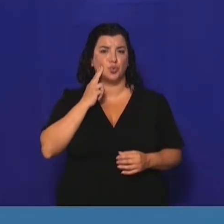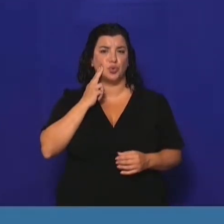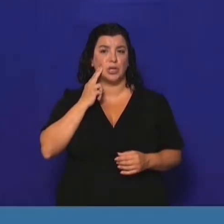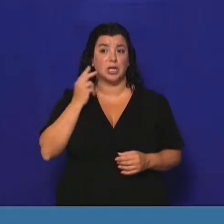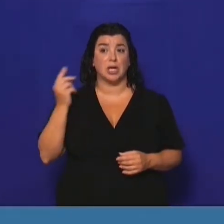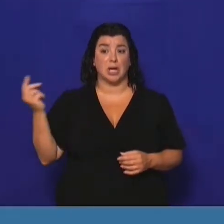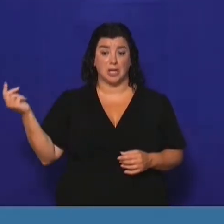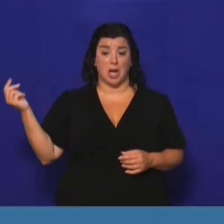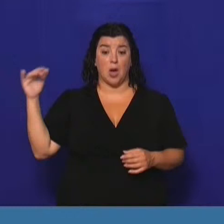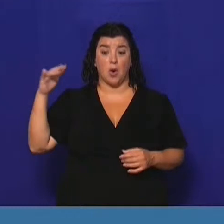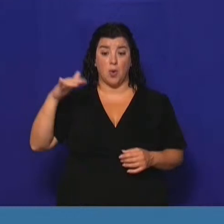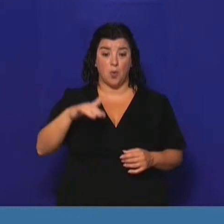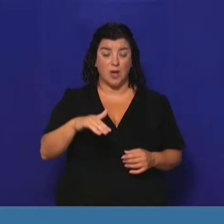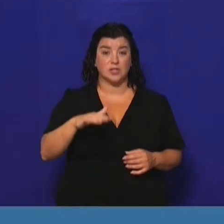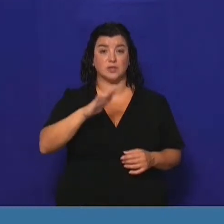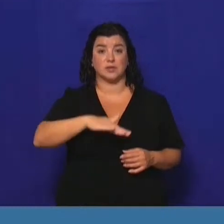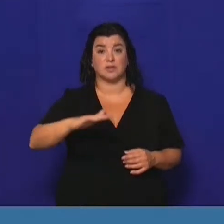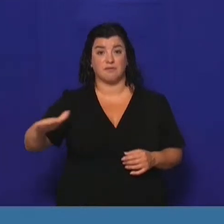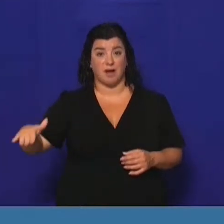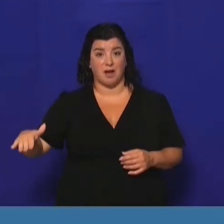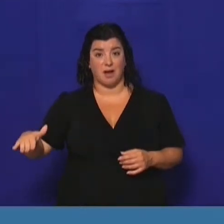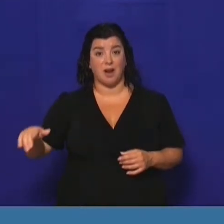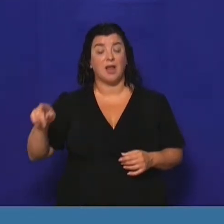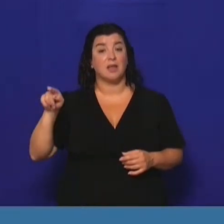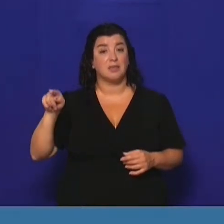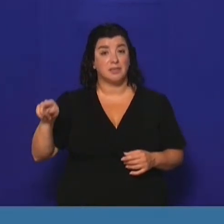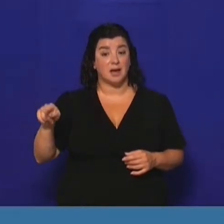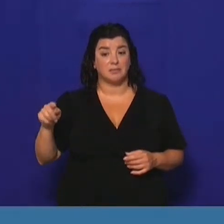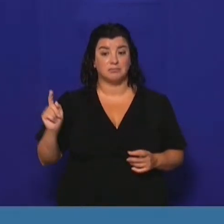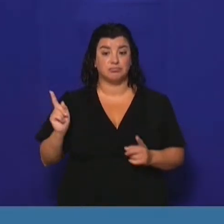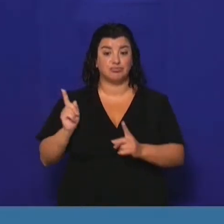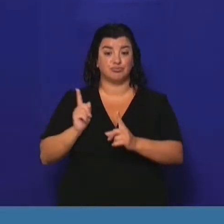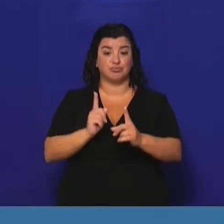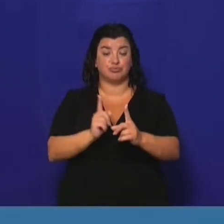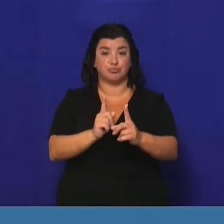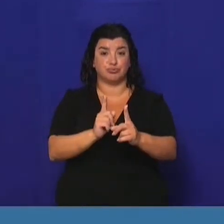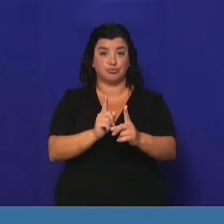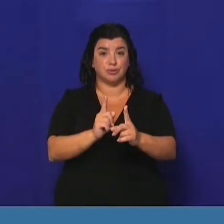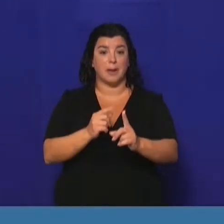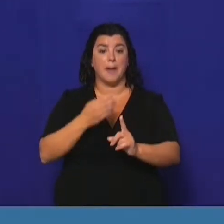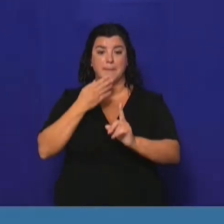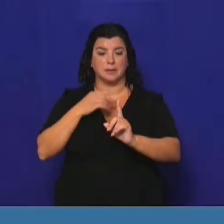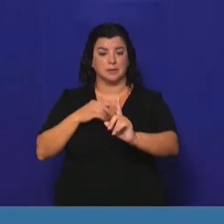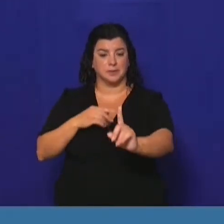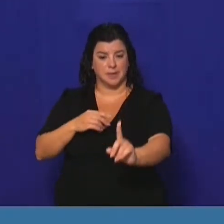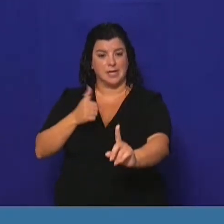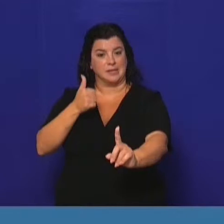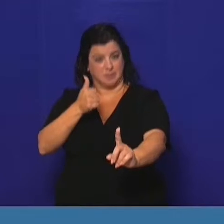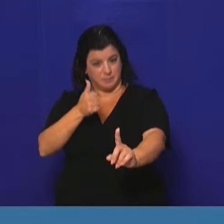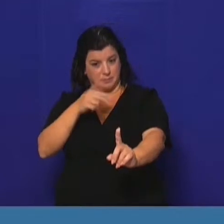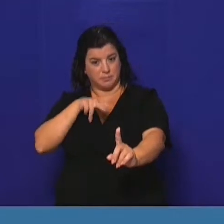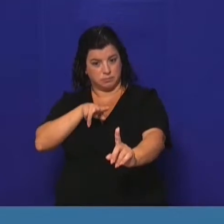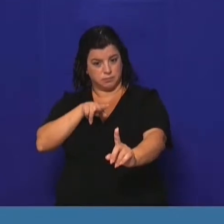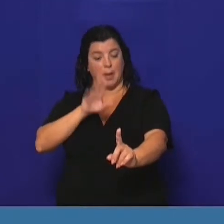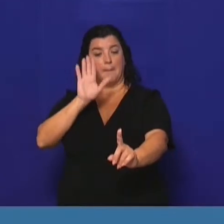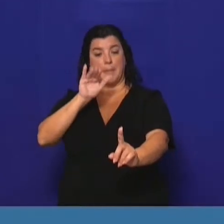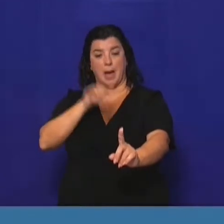tfal l-iskola huma importanti li huma jwaslu tfal post li huwa safe u jibqgħu